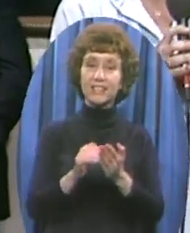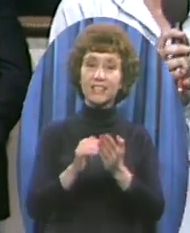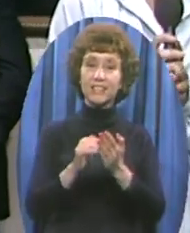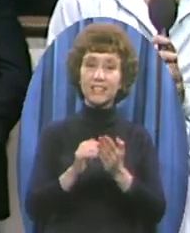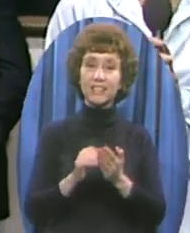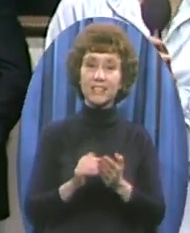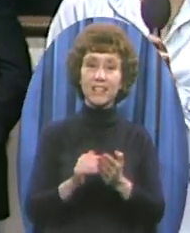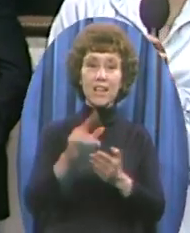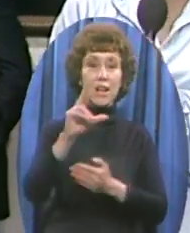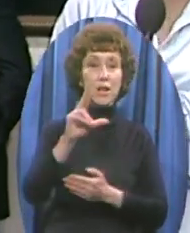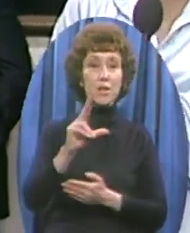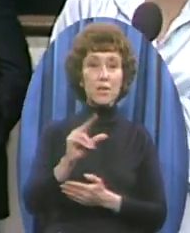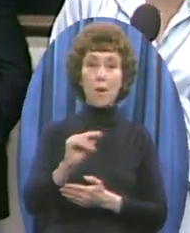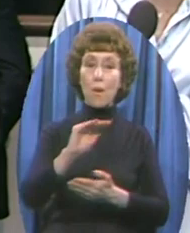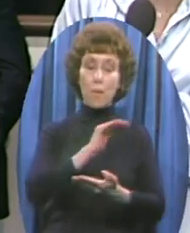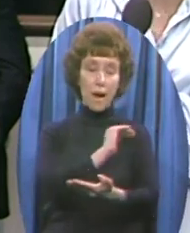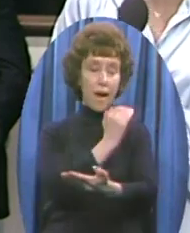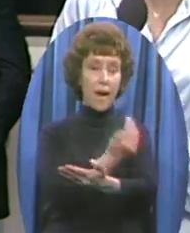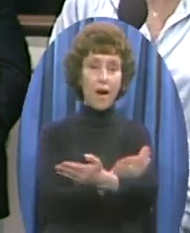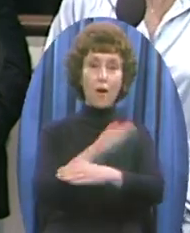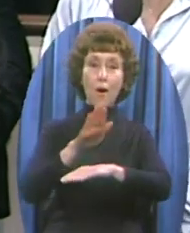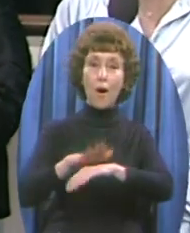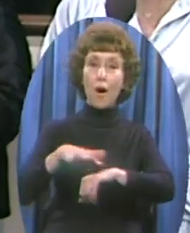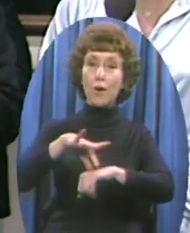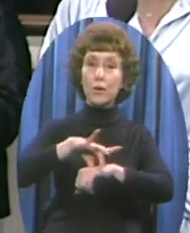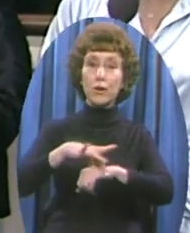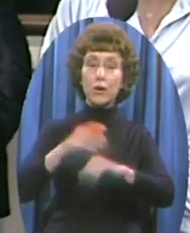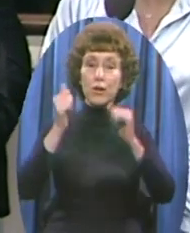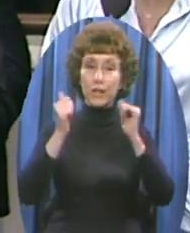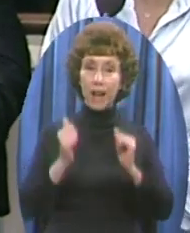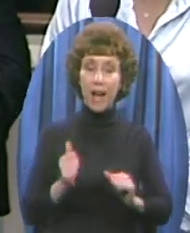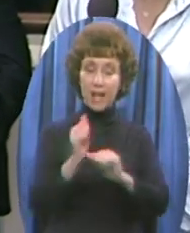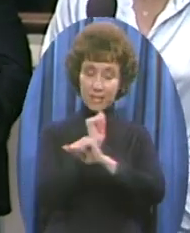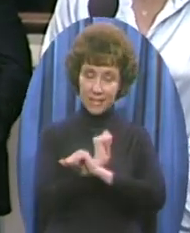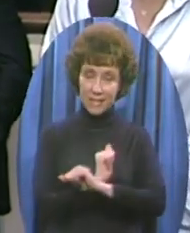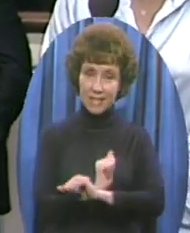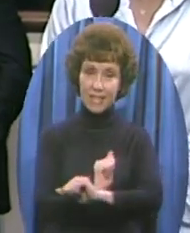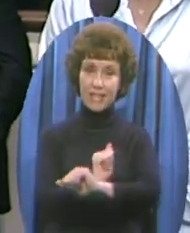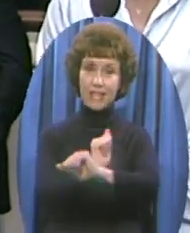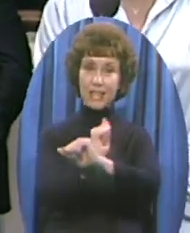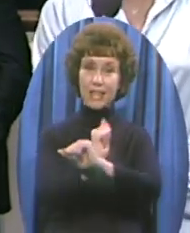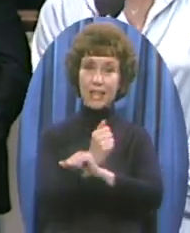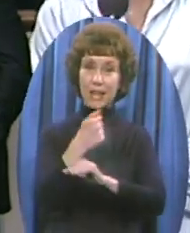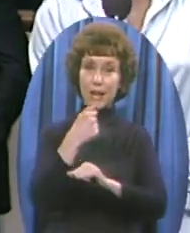again. There's no power on earth can keep me